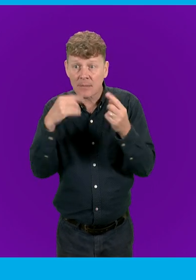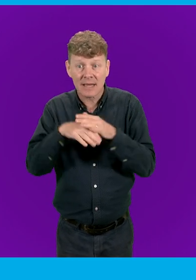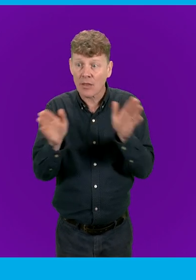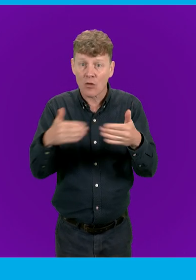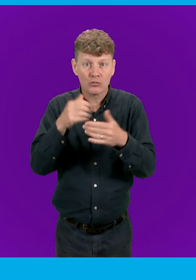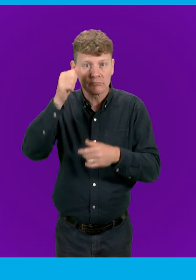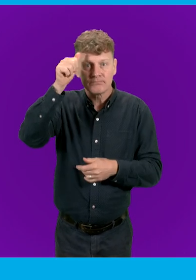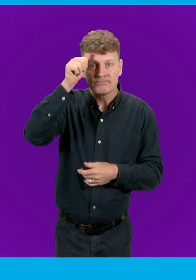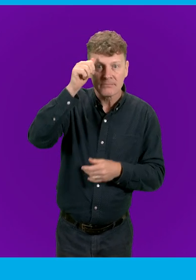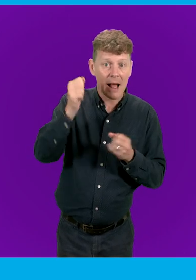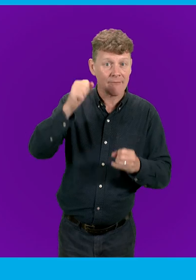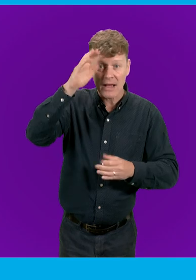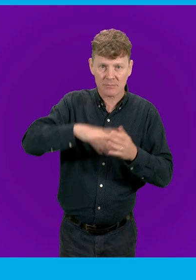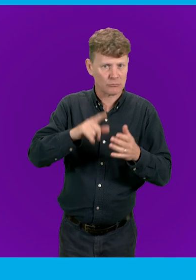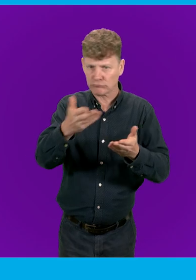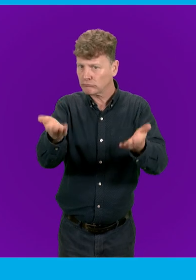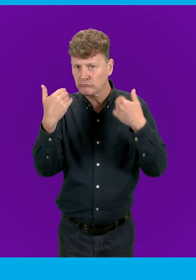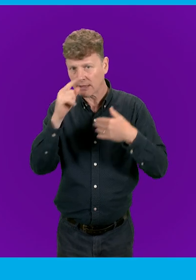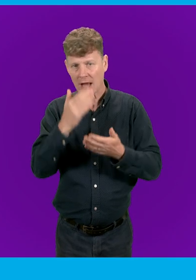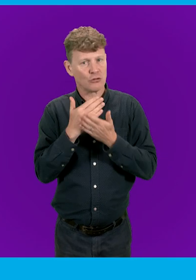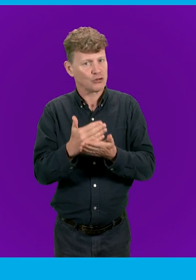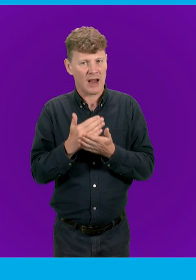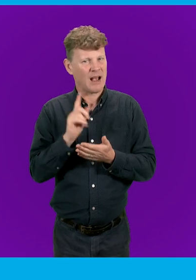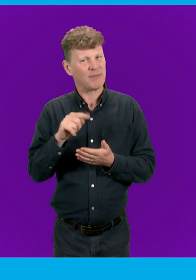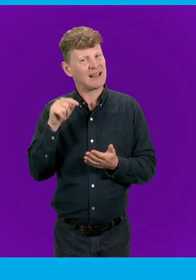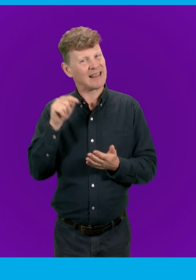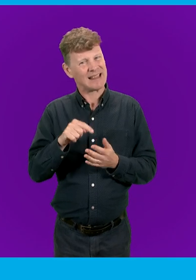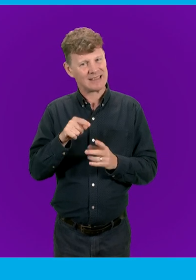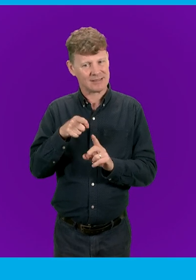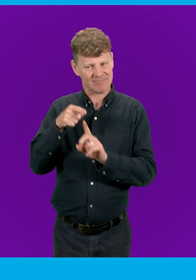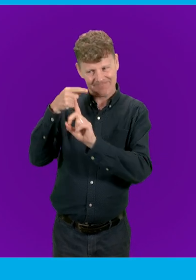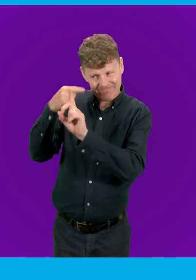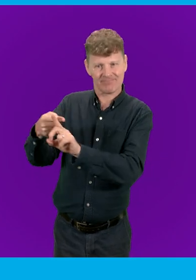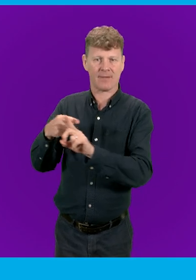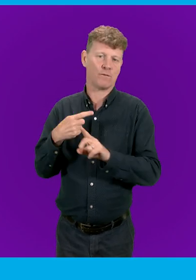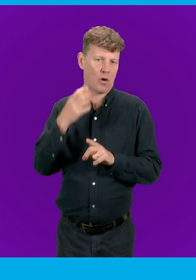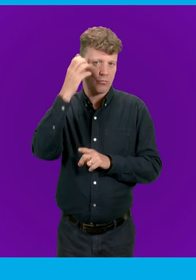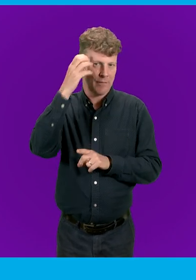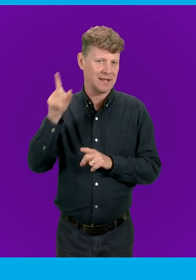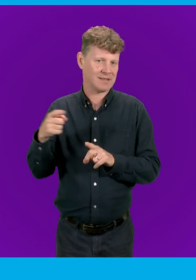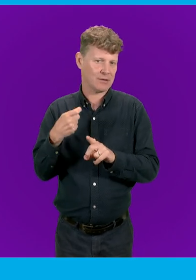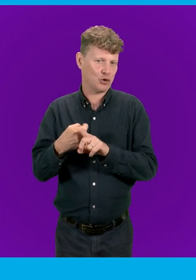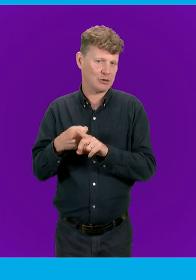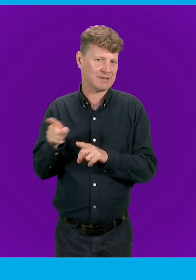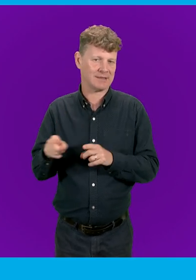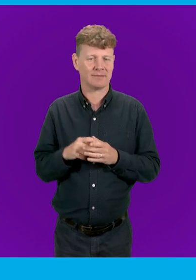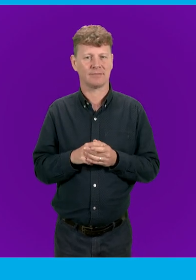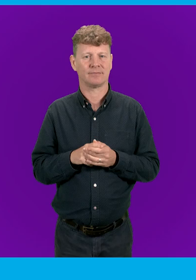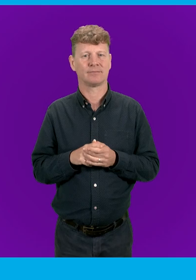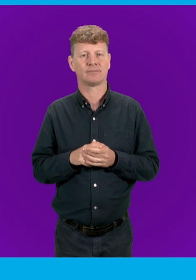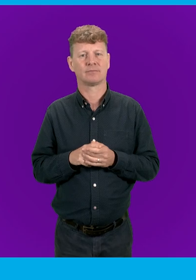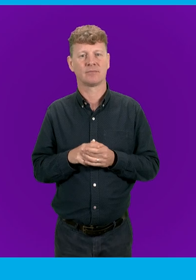this experience that they want to share, but this one's particularly directed at yourself, Kirsten. Obviously, the audience being